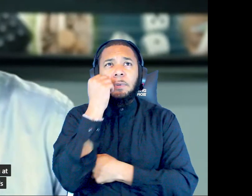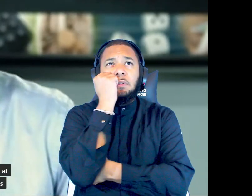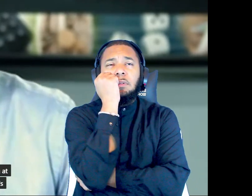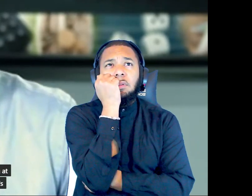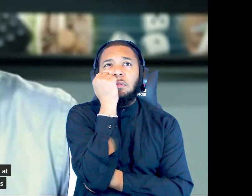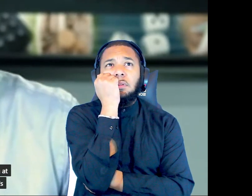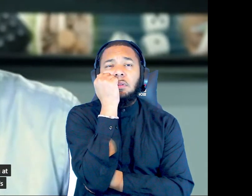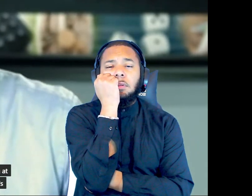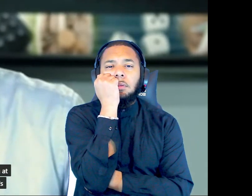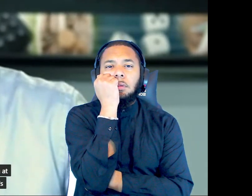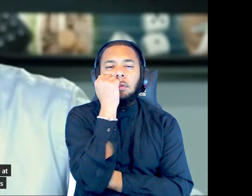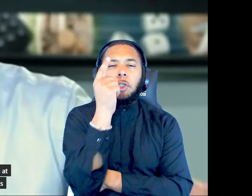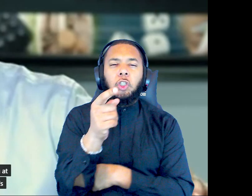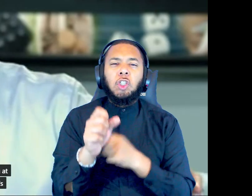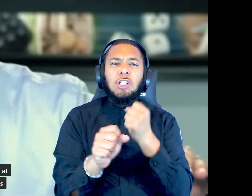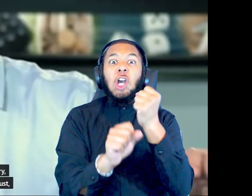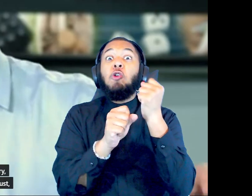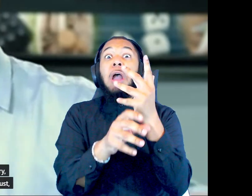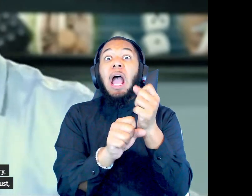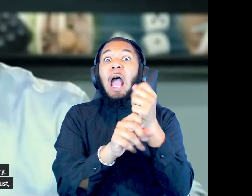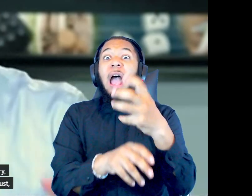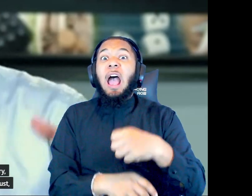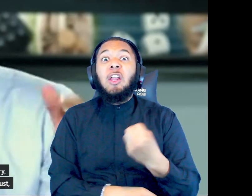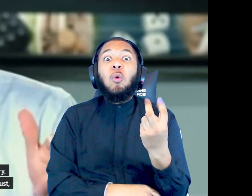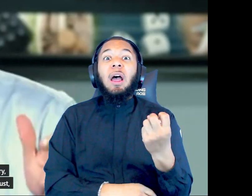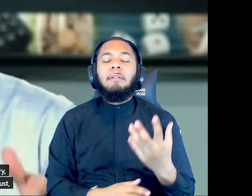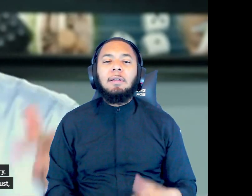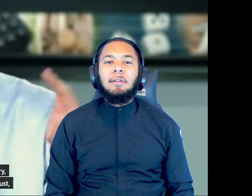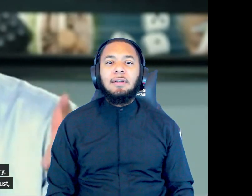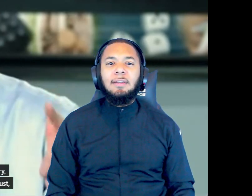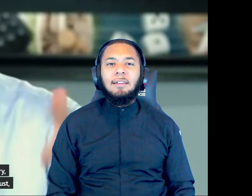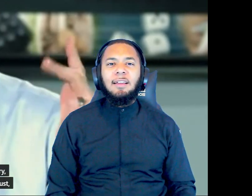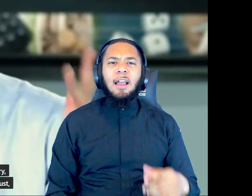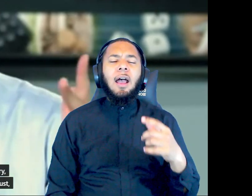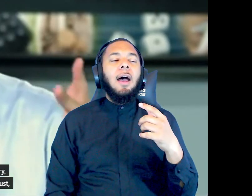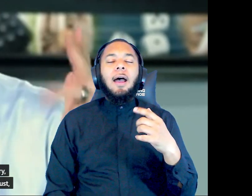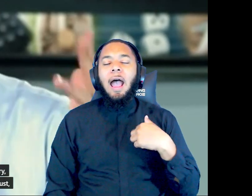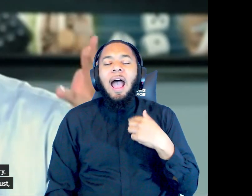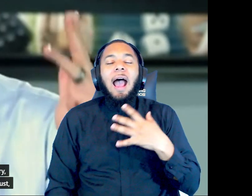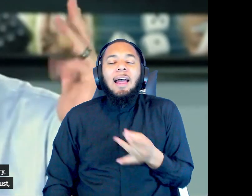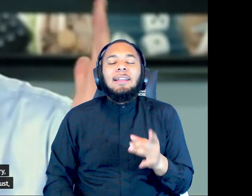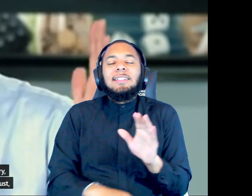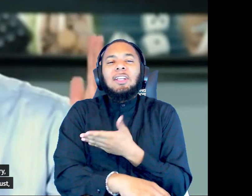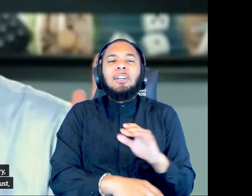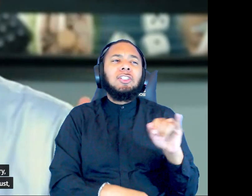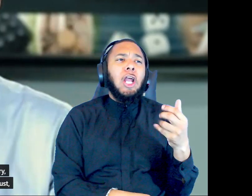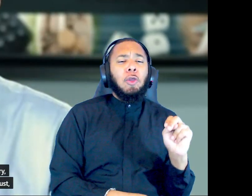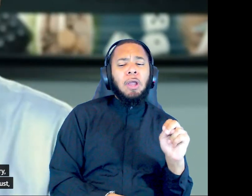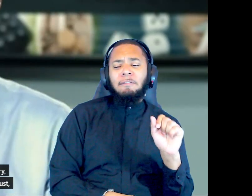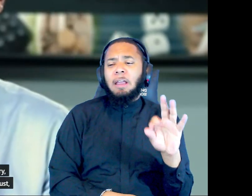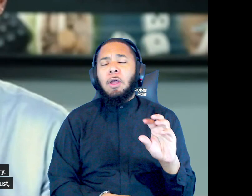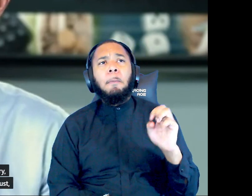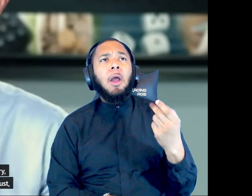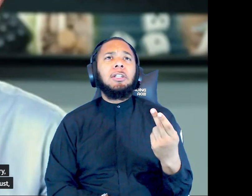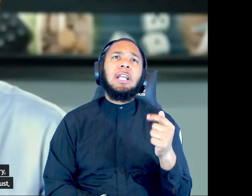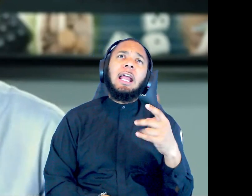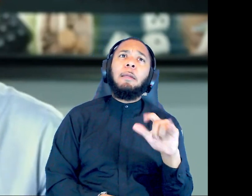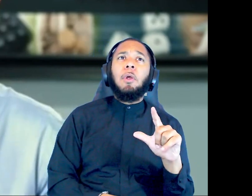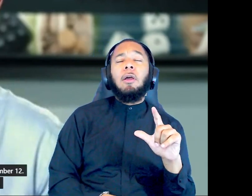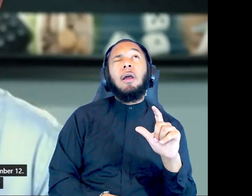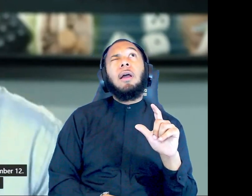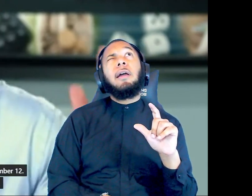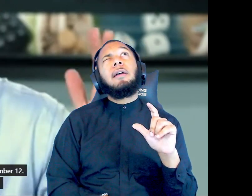You're probably yelling at the screen 12. But I just think it's more fun to go January, February, March, April, May, June, July, August,